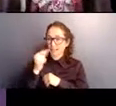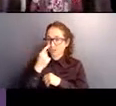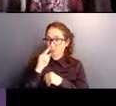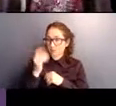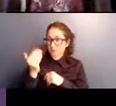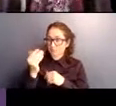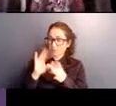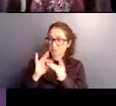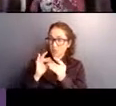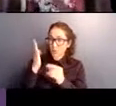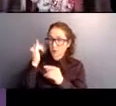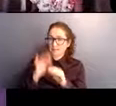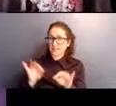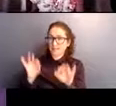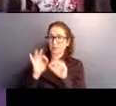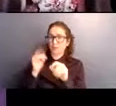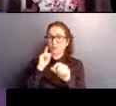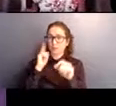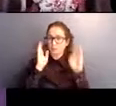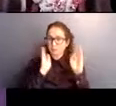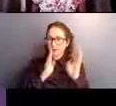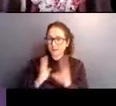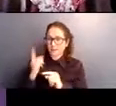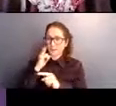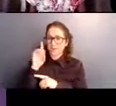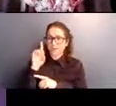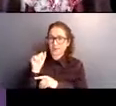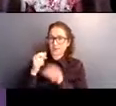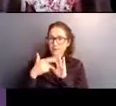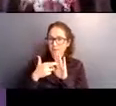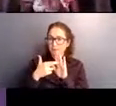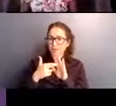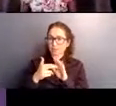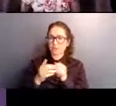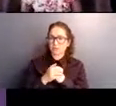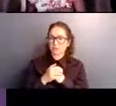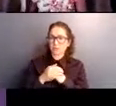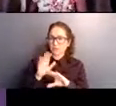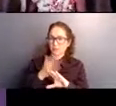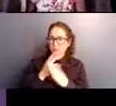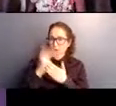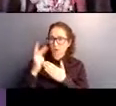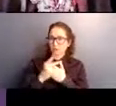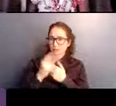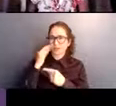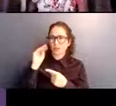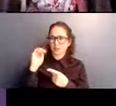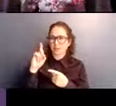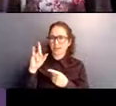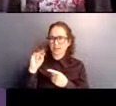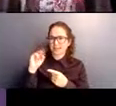feel that it's important to plan for disability representation in the music programs. I know Melinda said